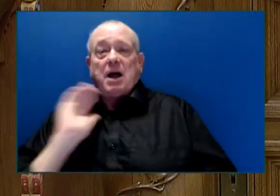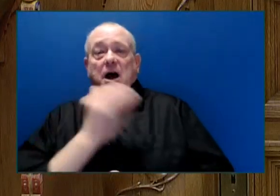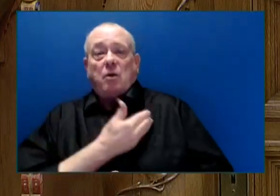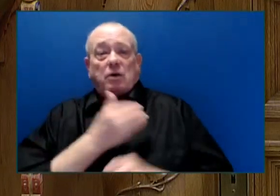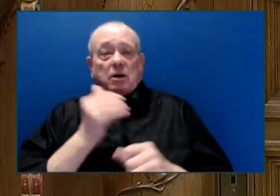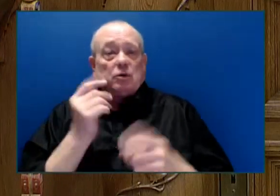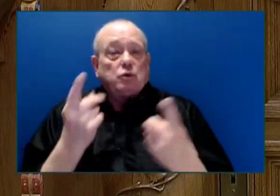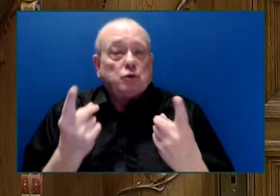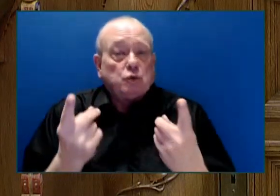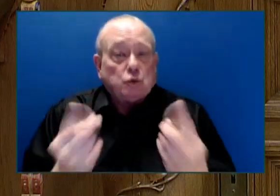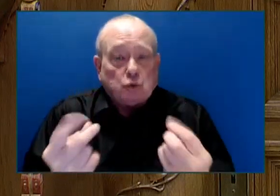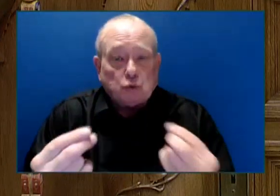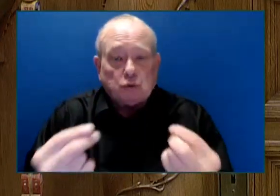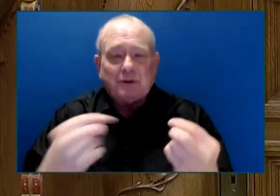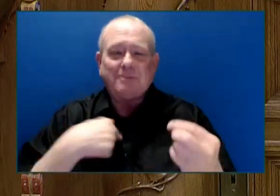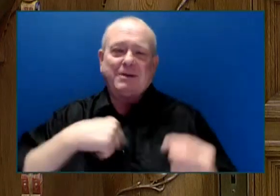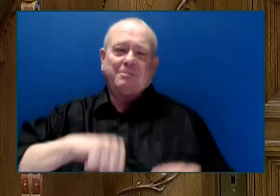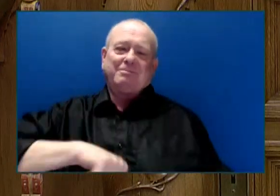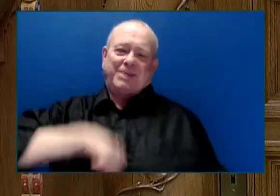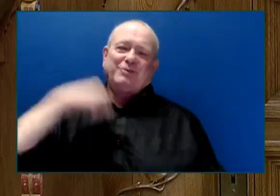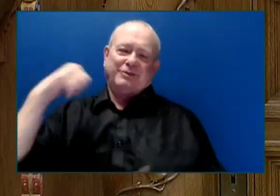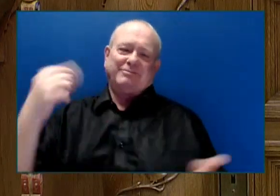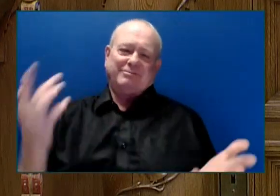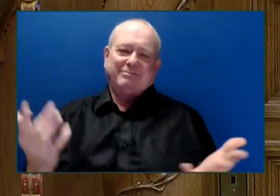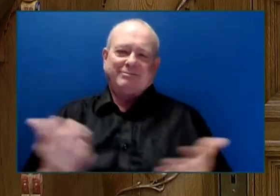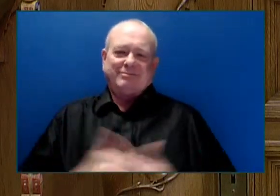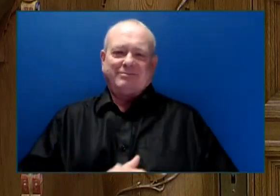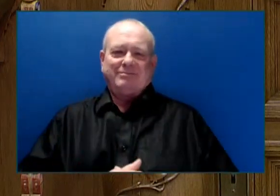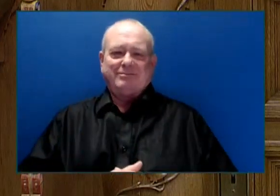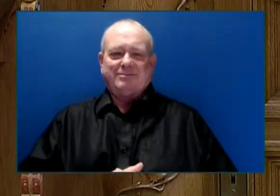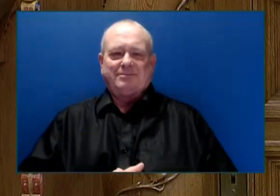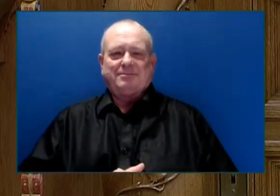For Abbotsford West. Thanks, Mr. Speaker. Well, look,